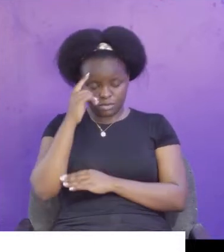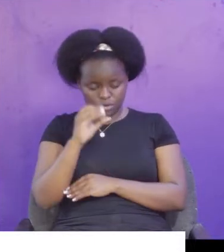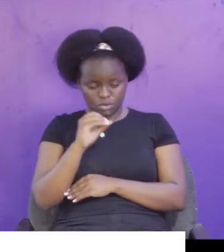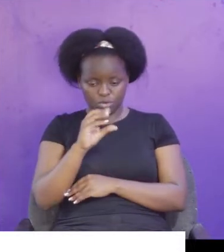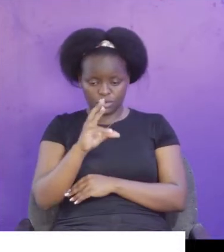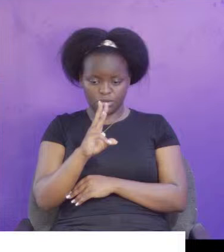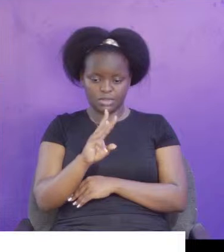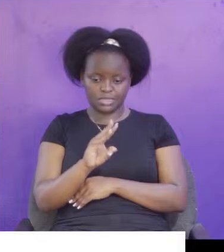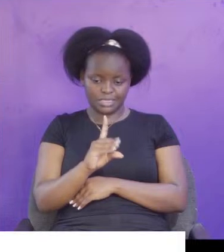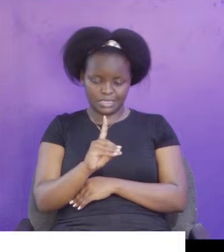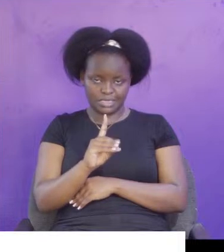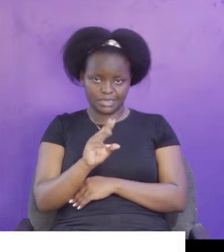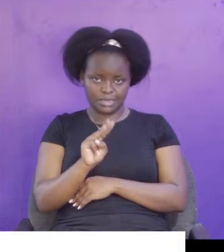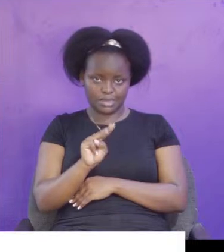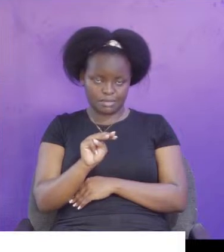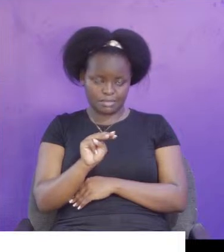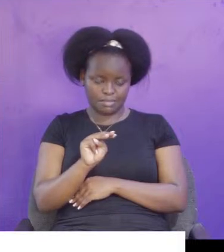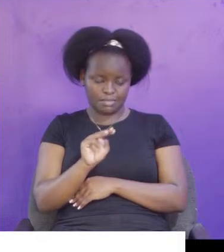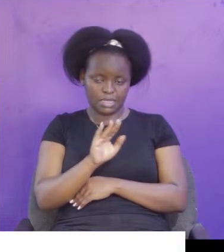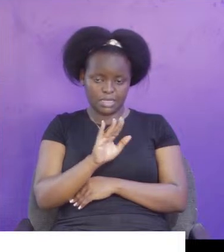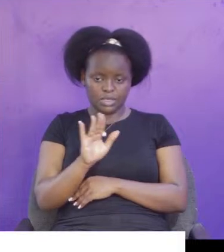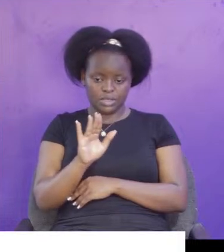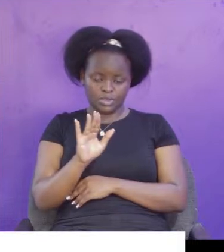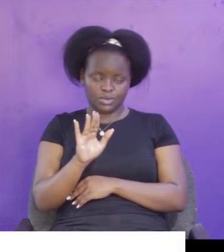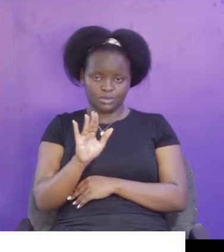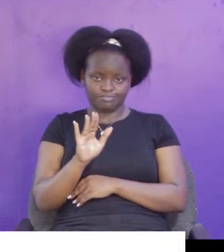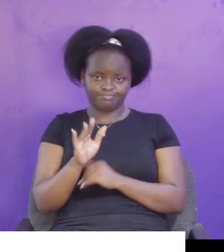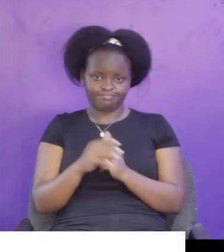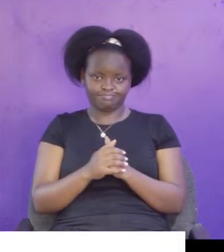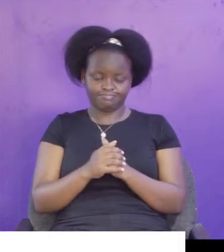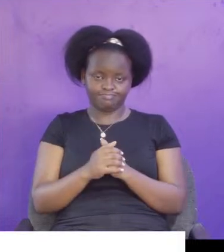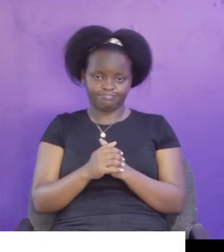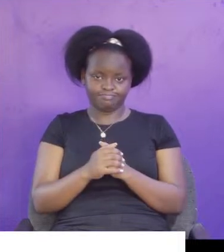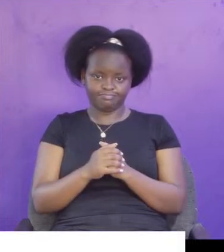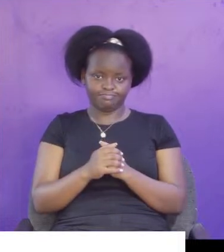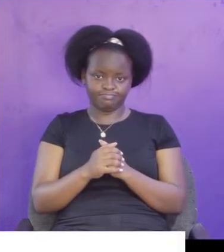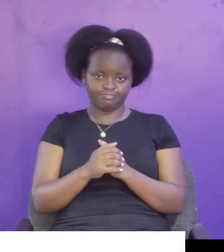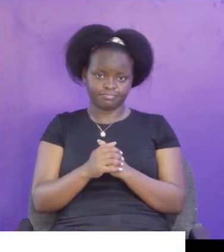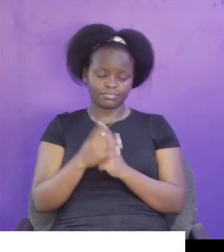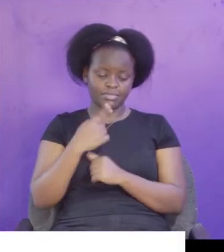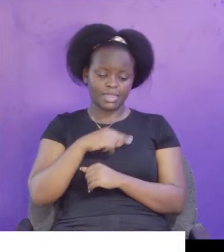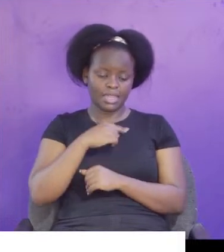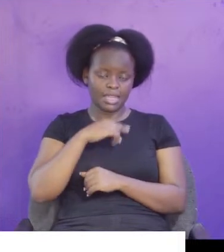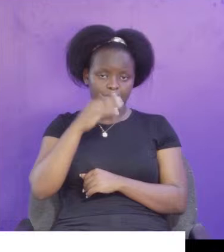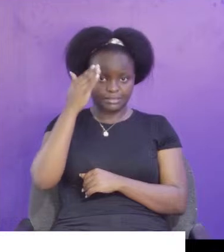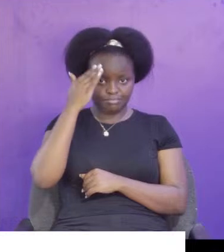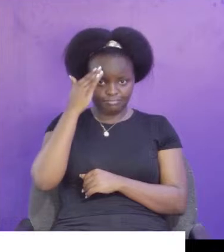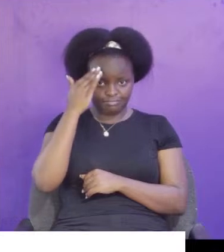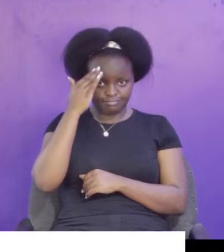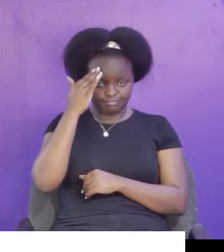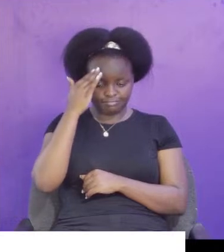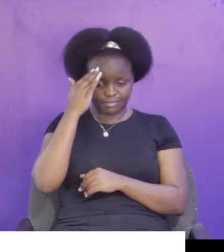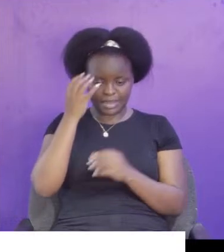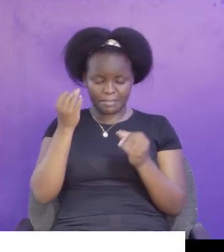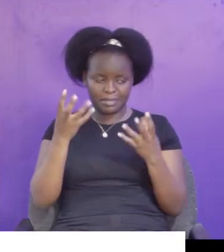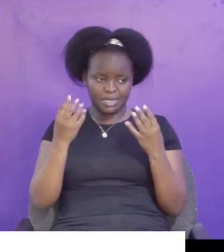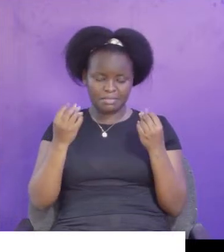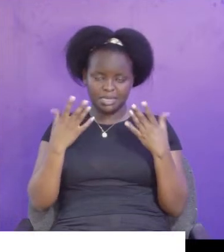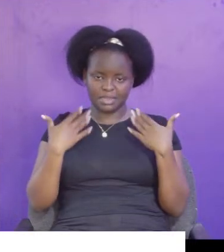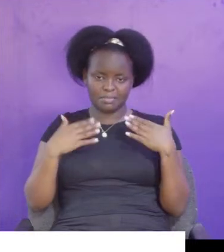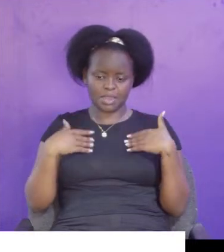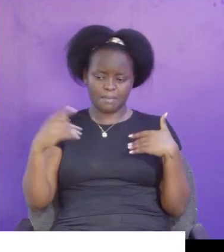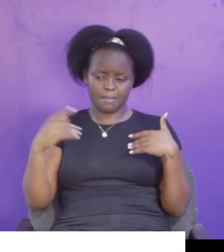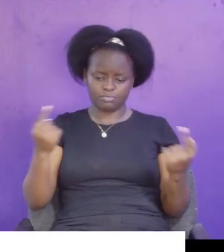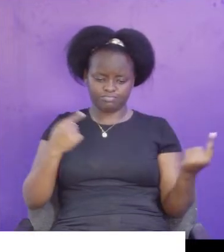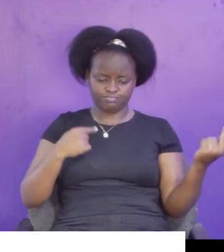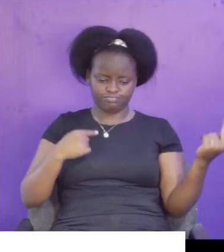Your Excellency, fellow mourners, we recognize there's so many mourners who have come to